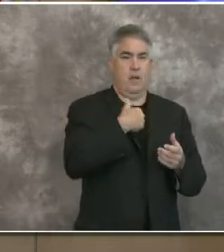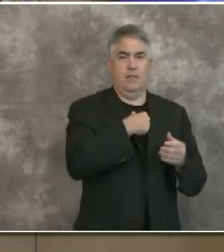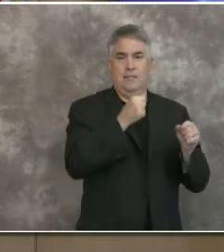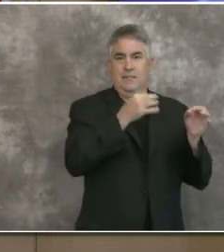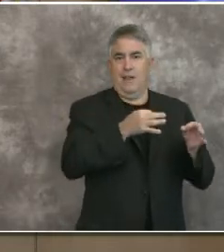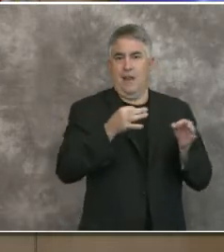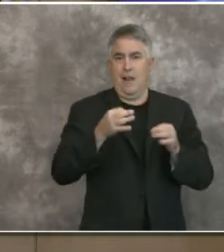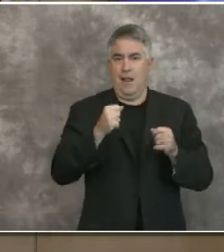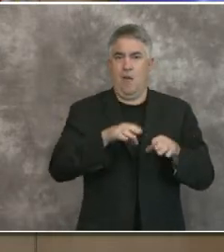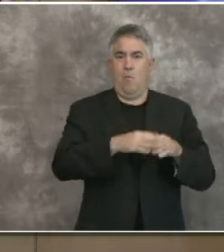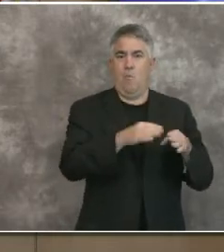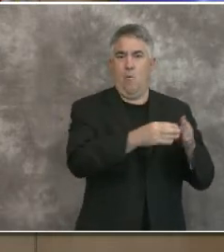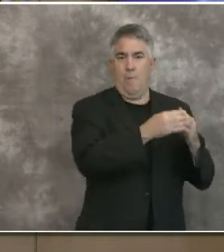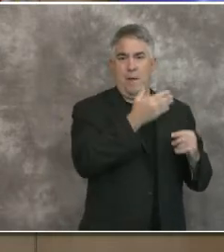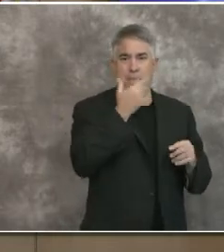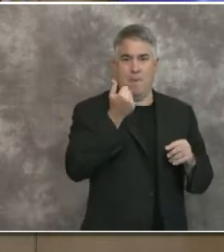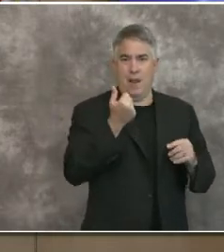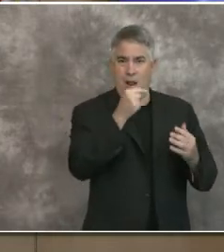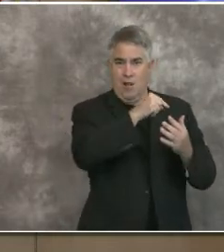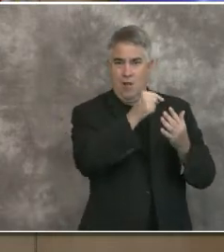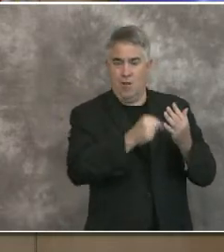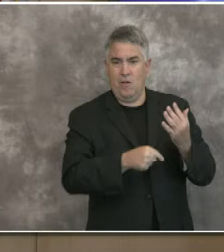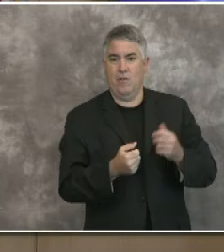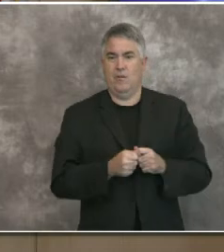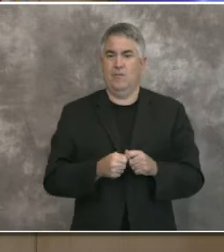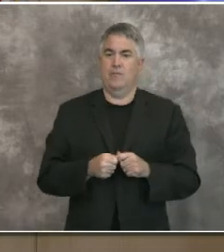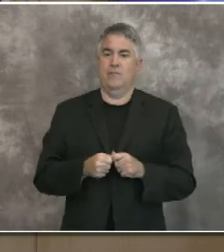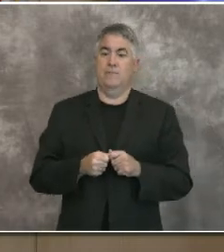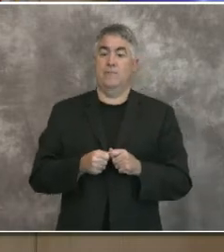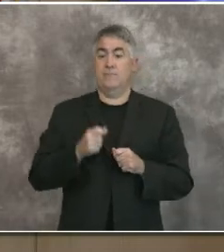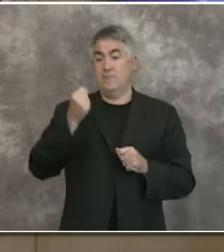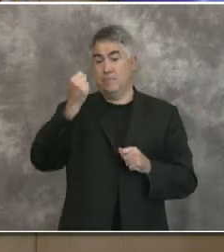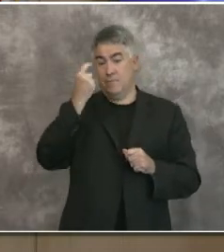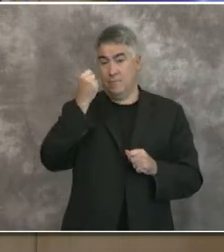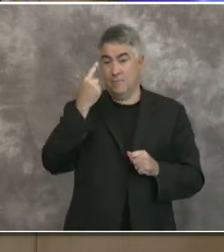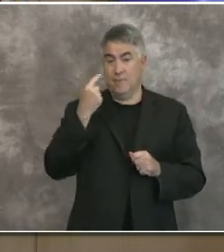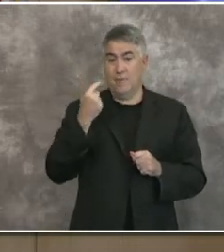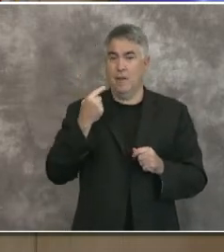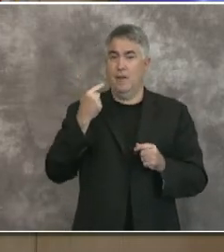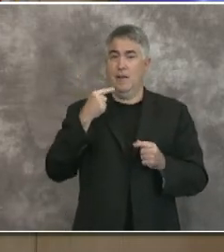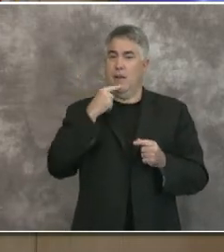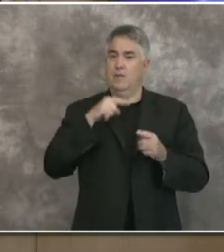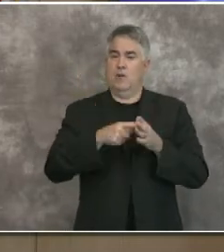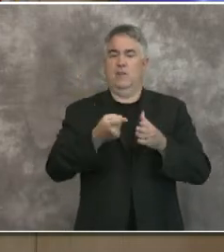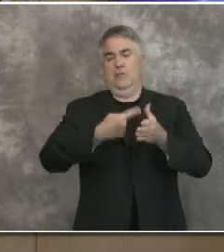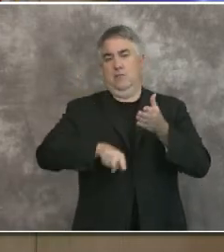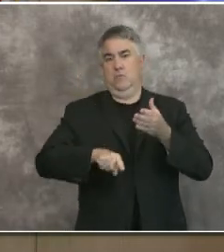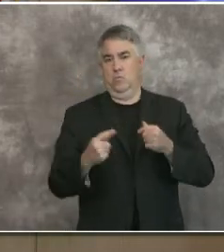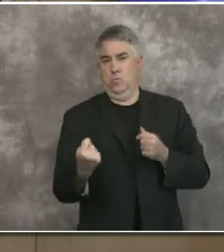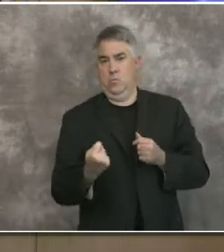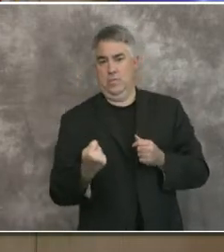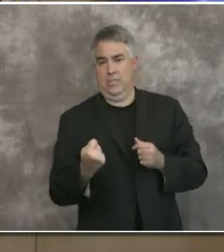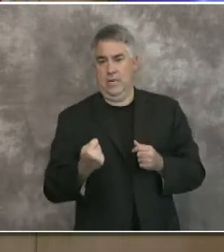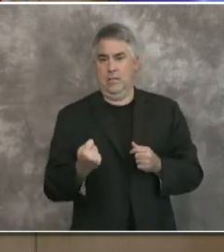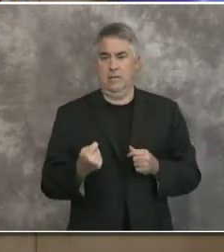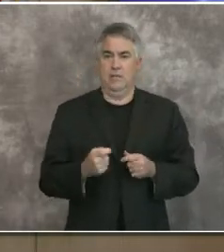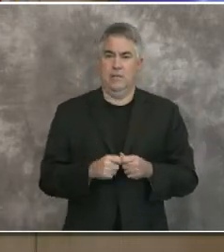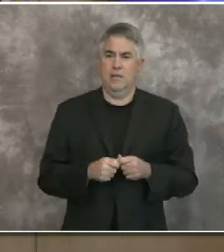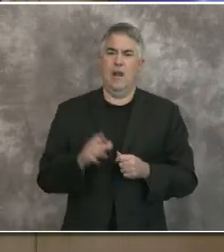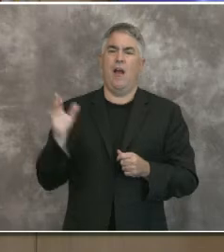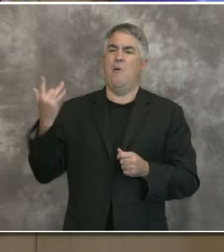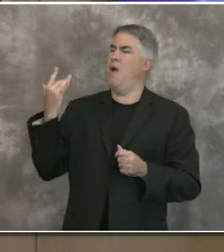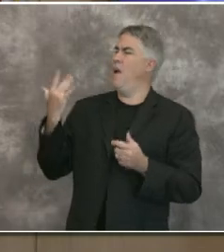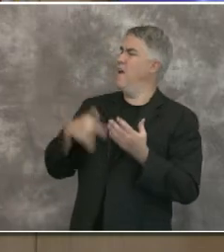to beaches. This will not go in effect until next Tuesday, June 9th. Some folks ask why Tuesdays.